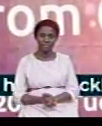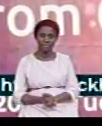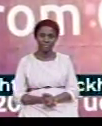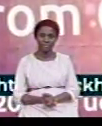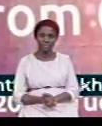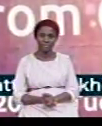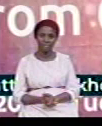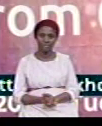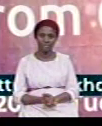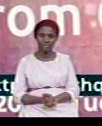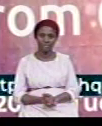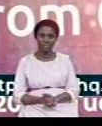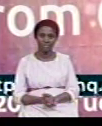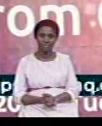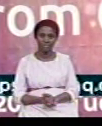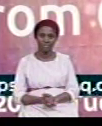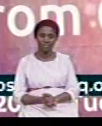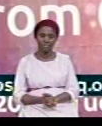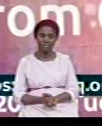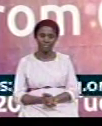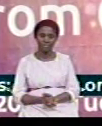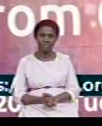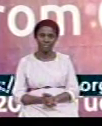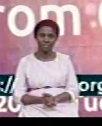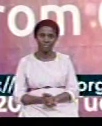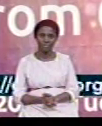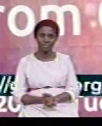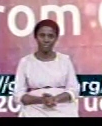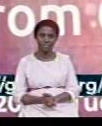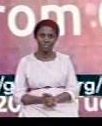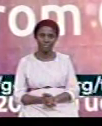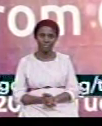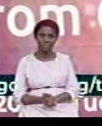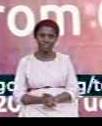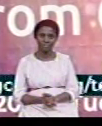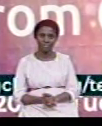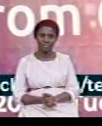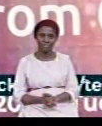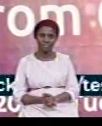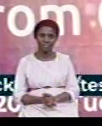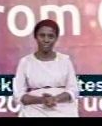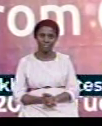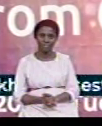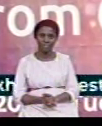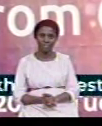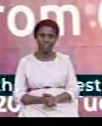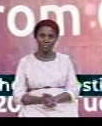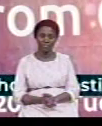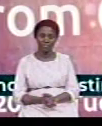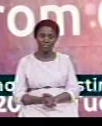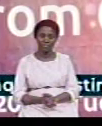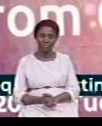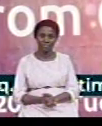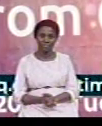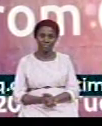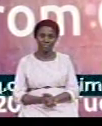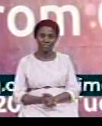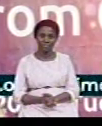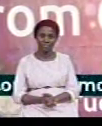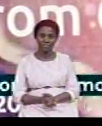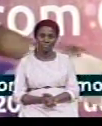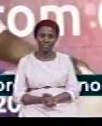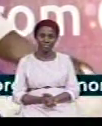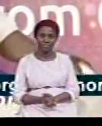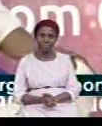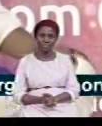nya mini fano Of one fire, no, before I call fear, I'm standing. Nay, I'm young, Kakaka, Nanida, of one fire, no,